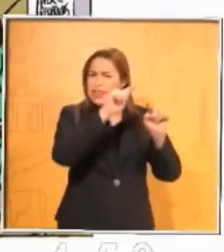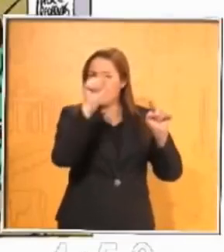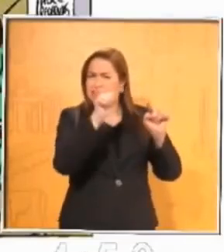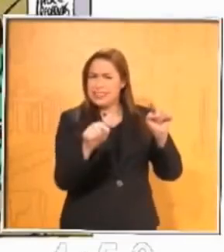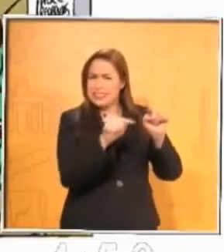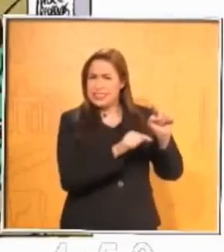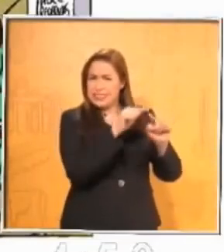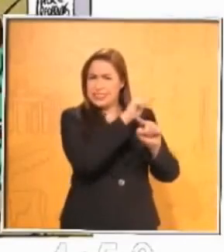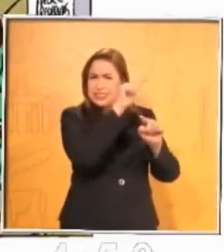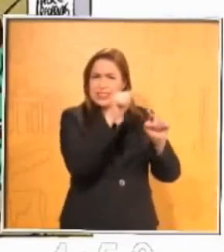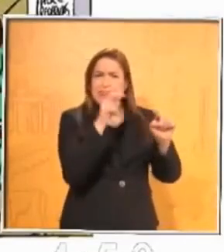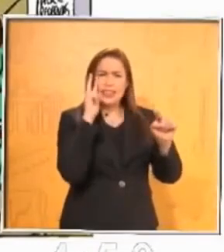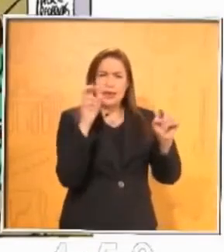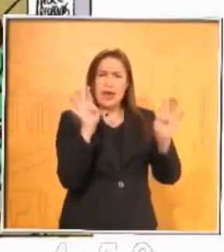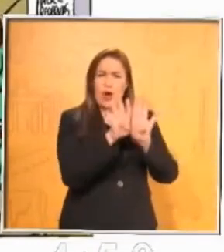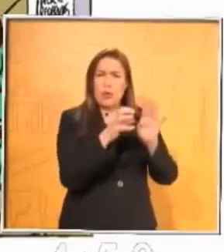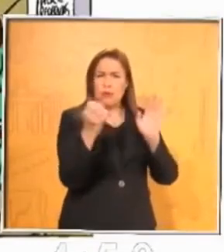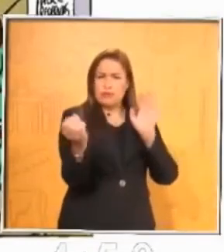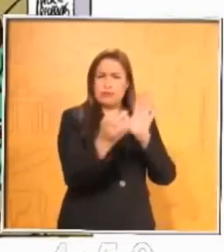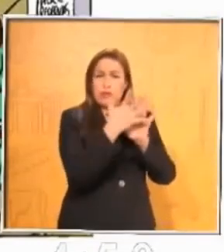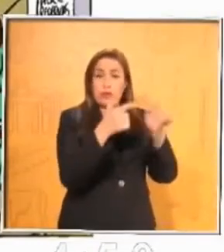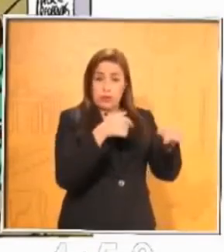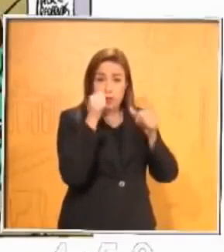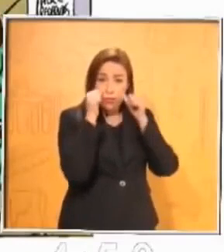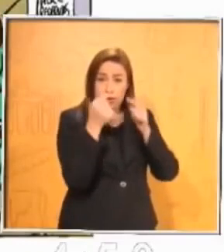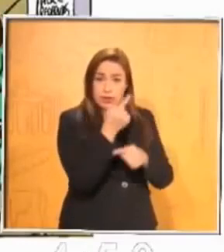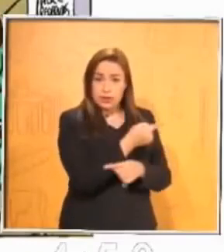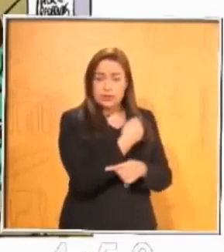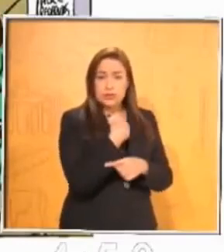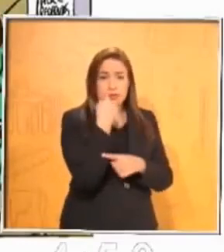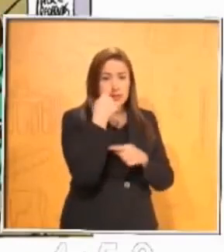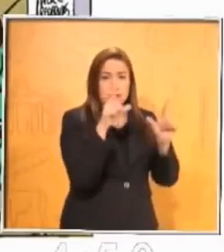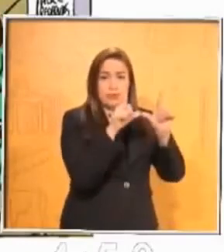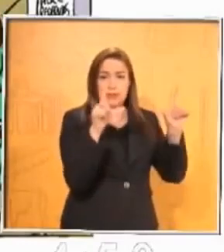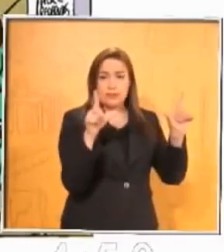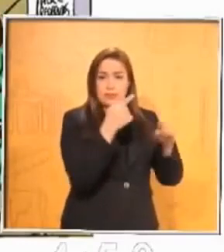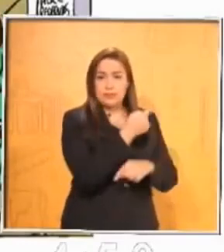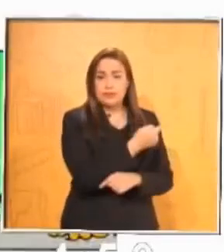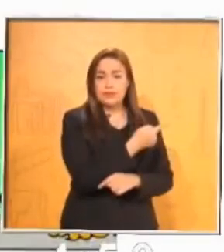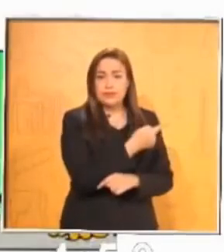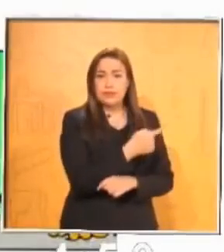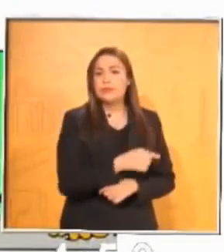you can pay attention and you can look them in the screen.